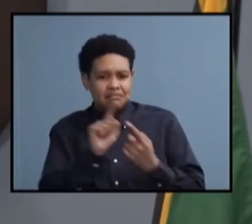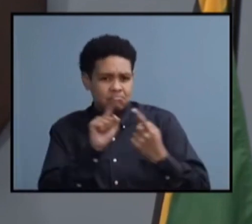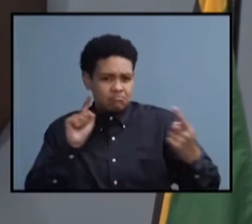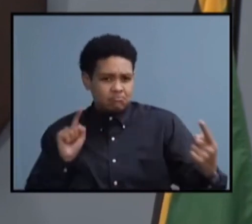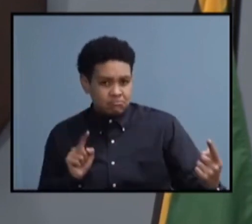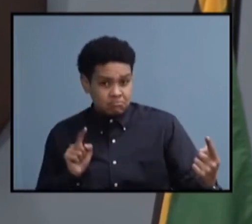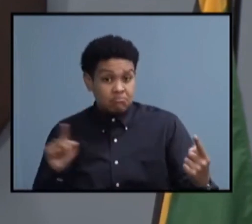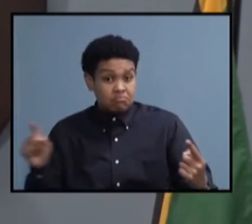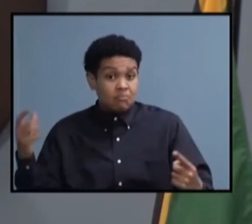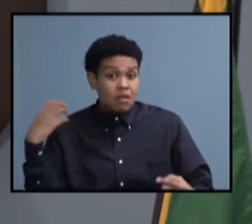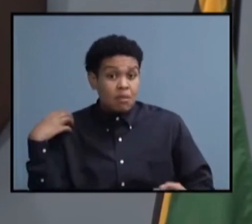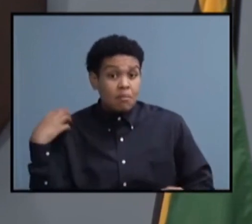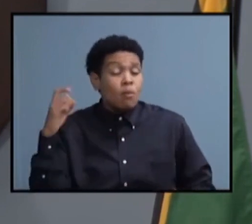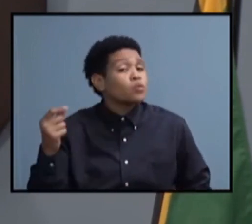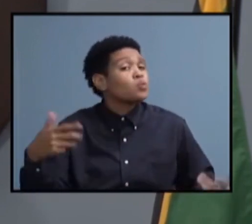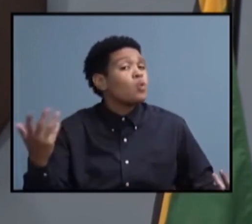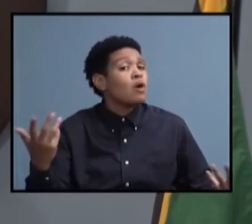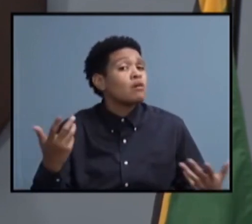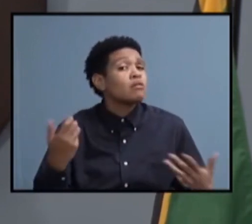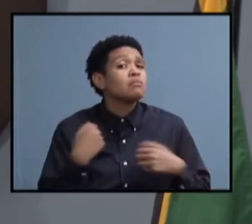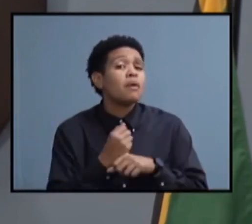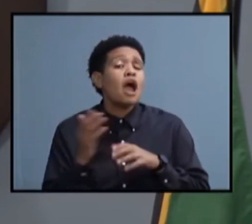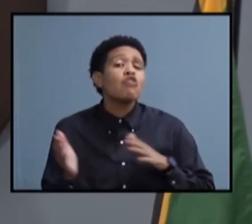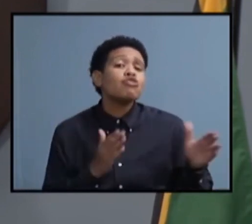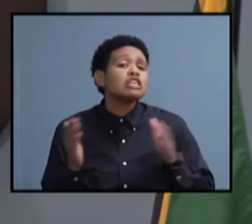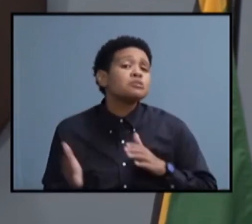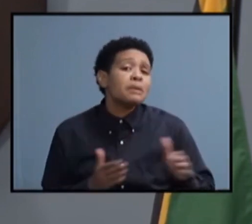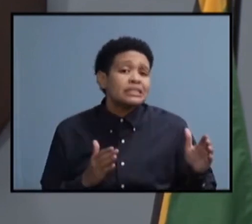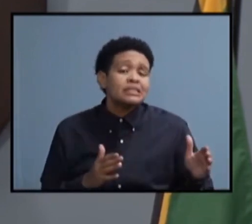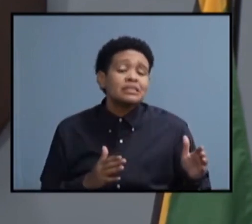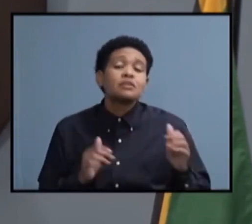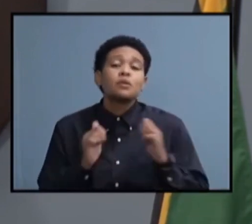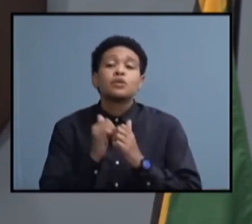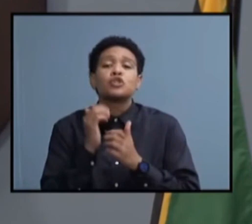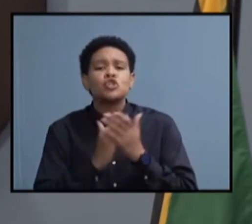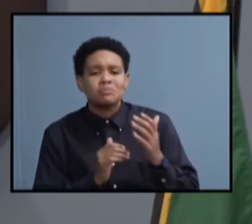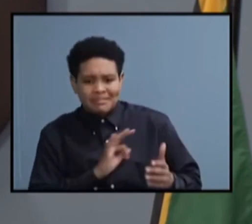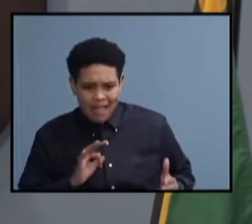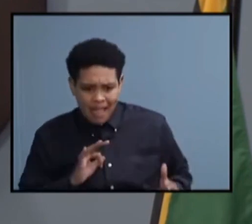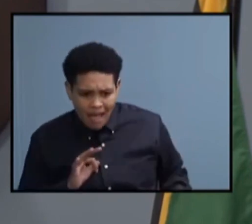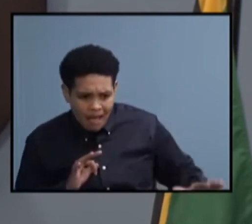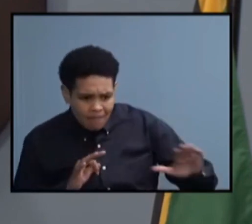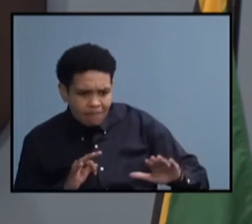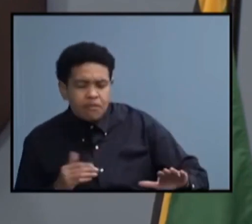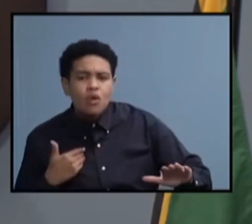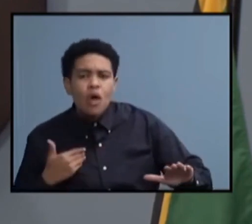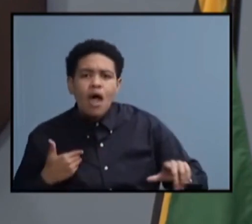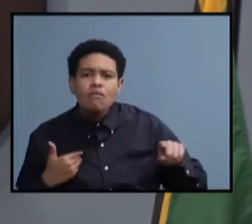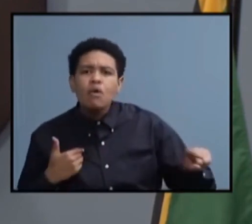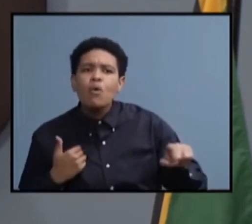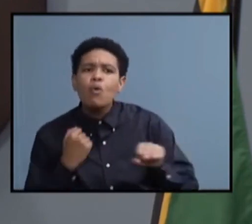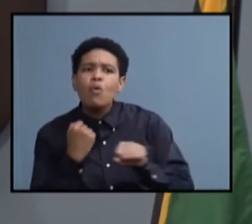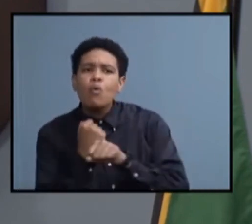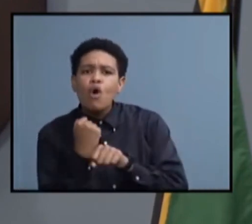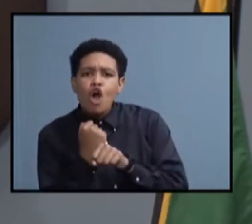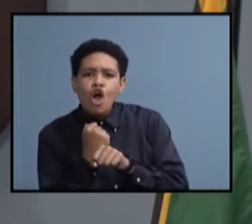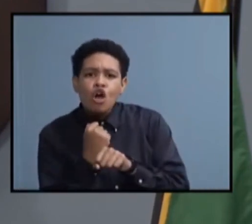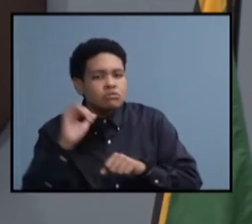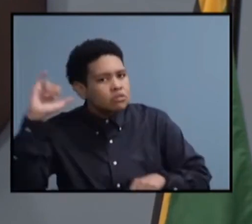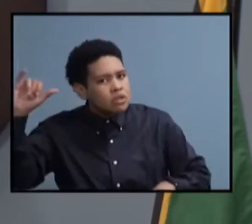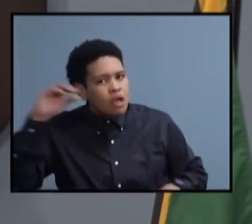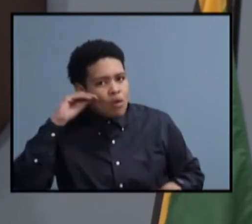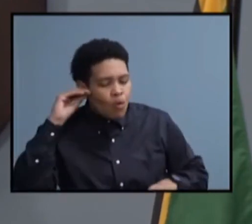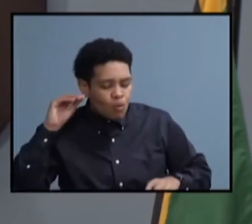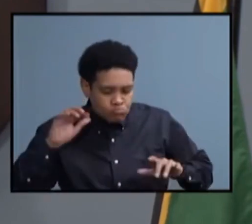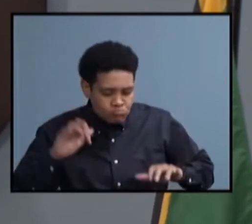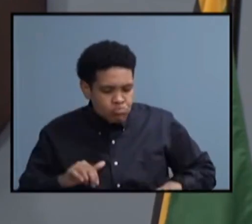must make arrangements with some employees to have them work from home